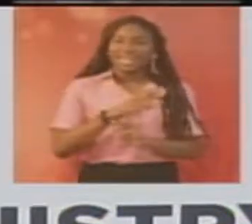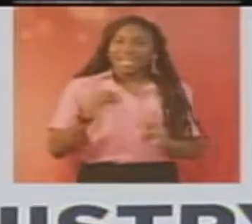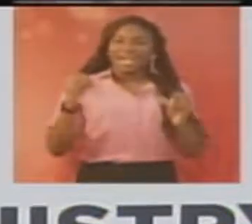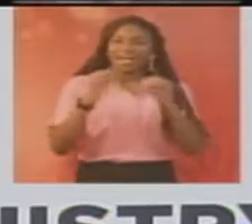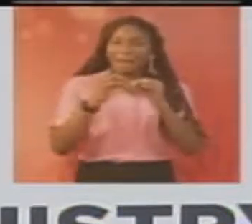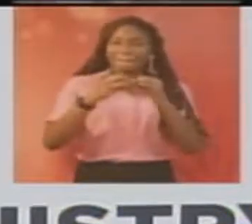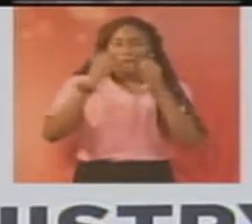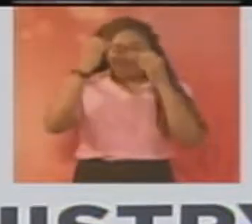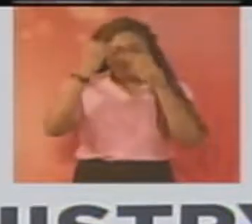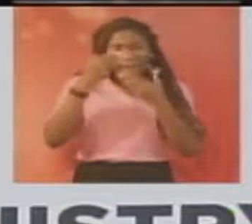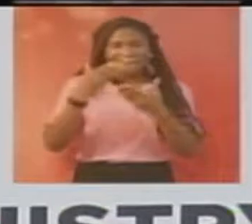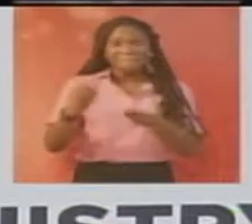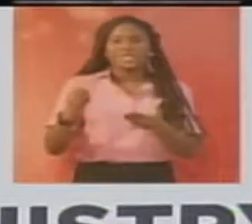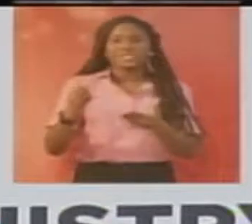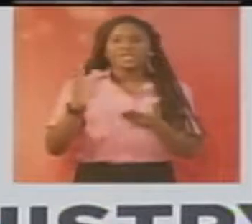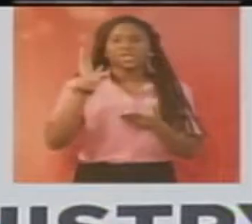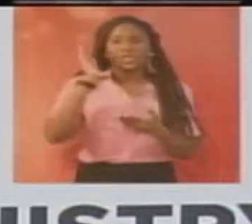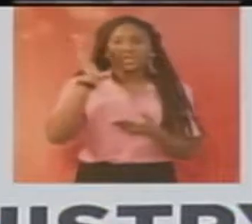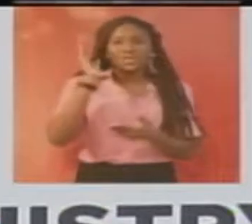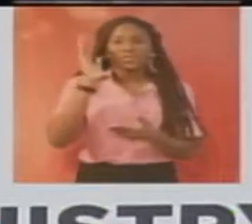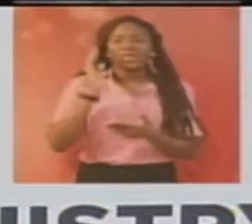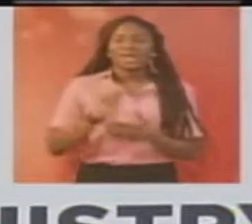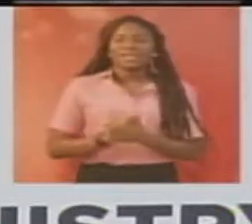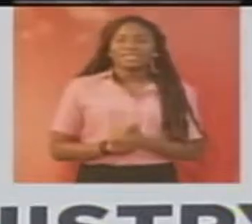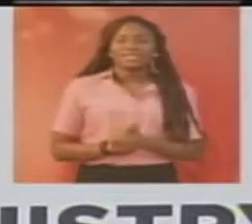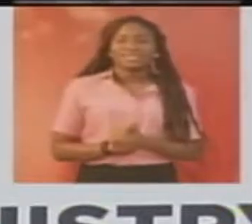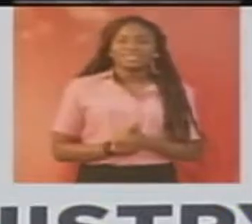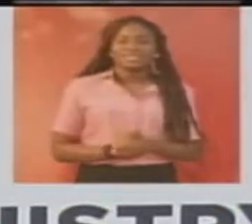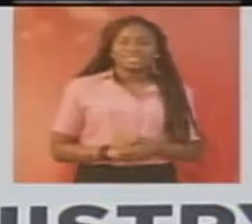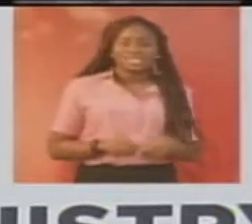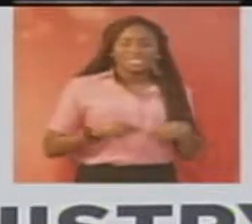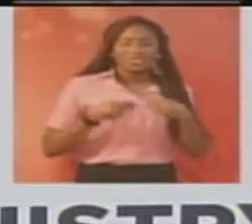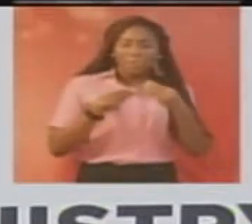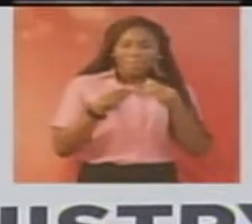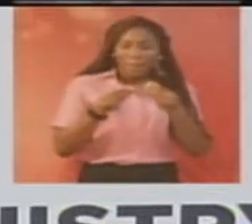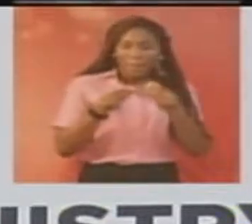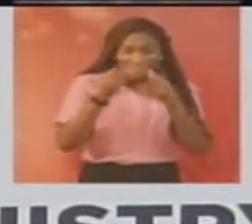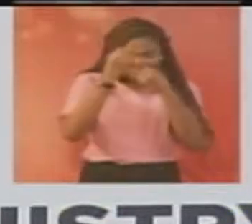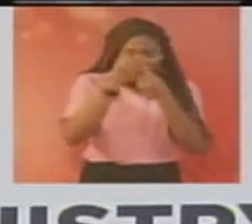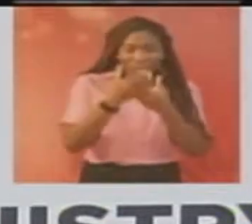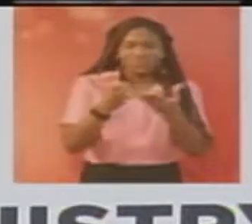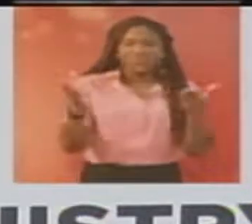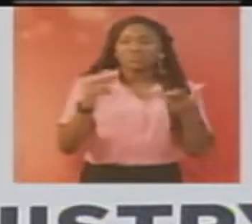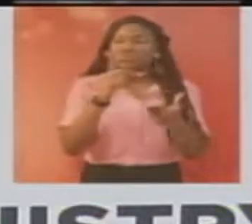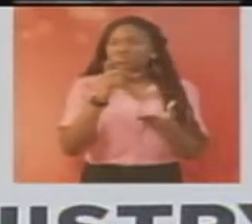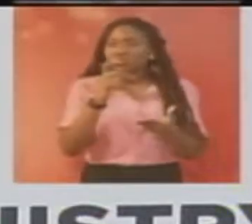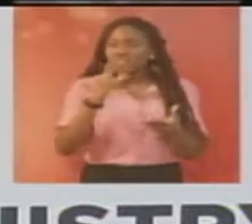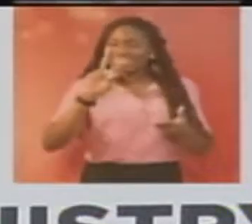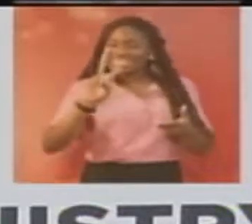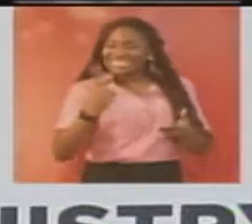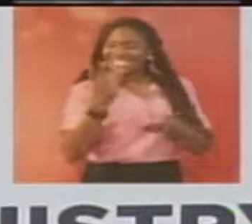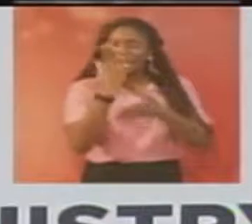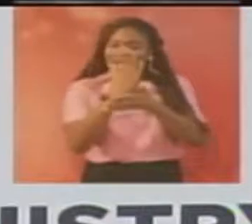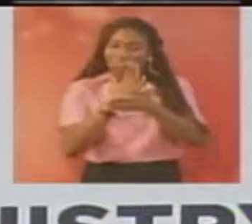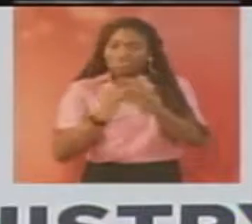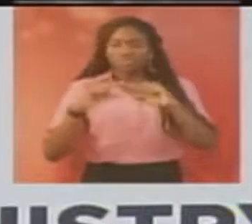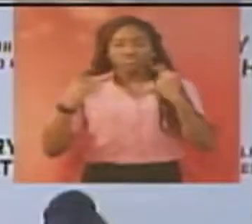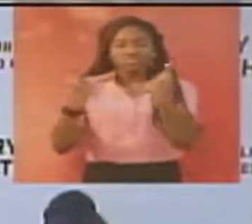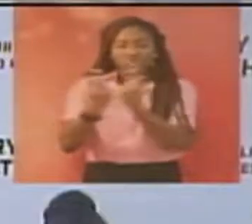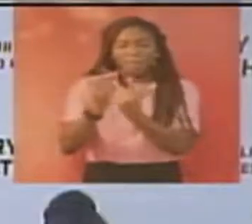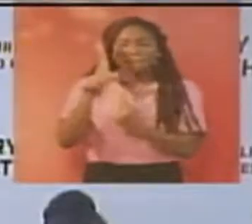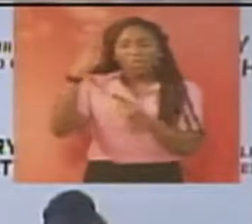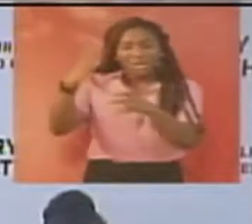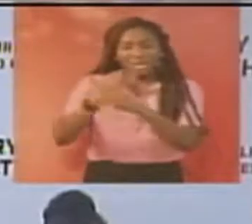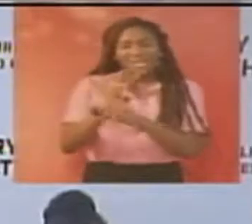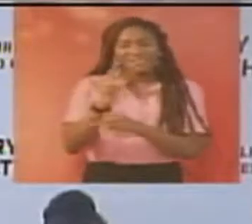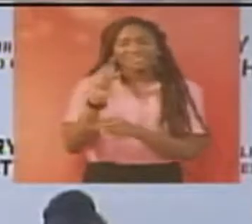will be provided on what the next phase and what the targets for the next phase will be.